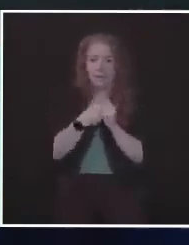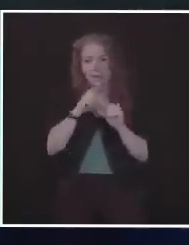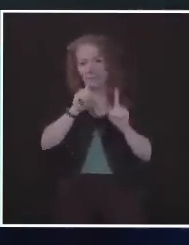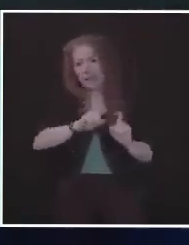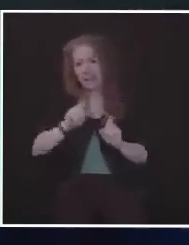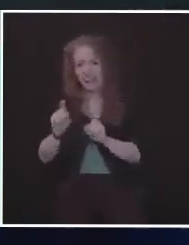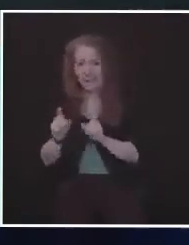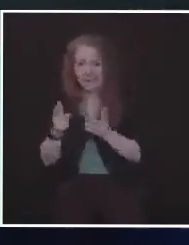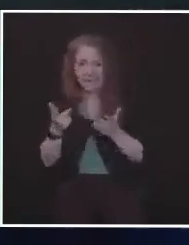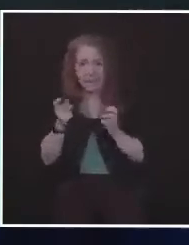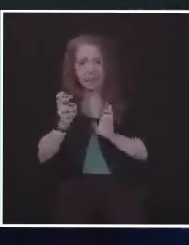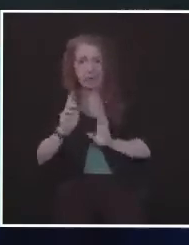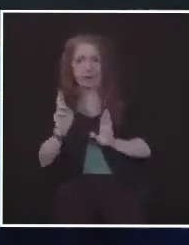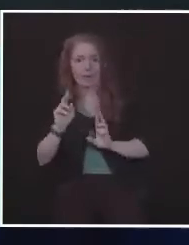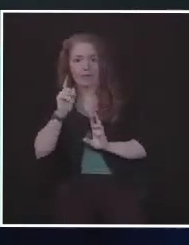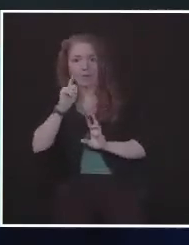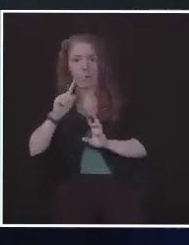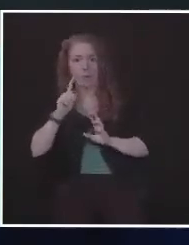lunar surface. And so,